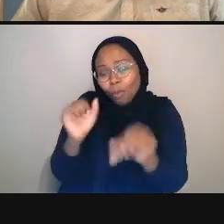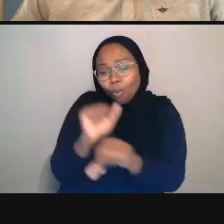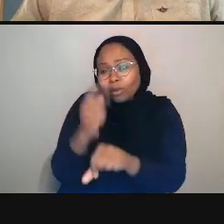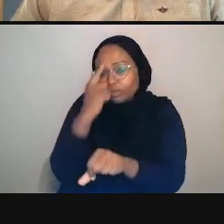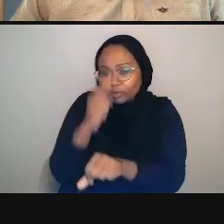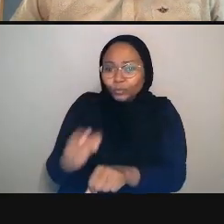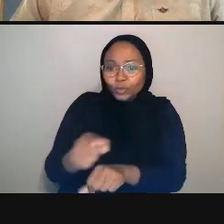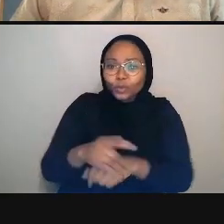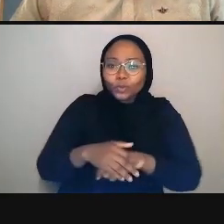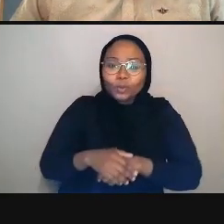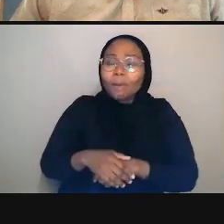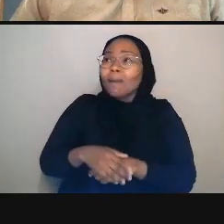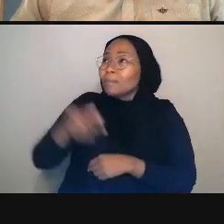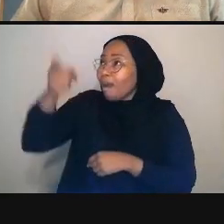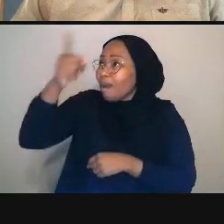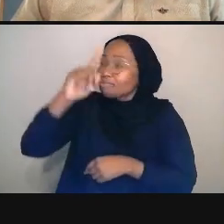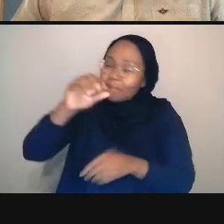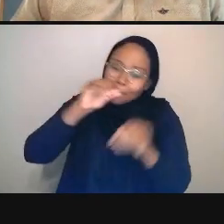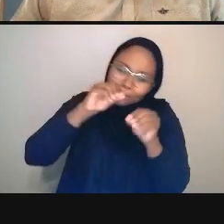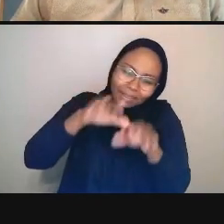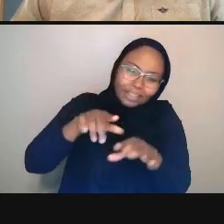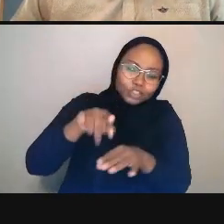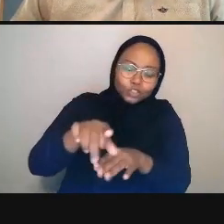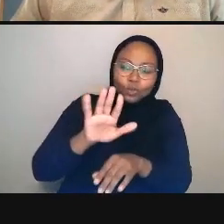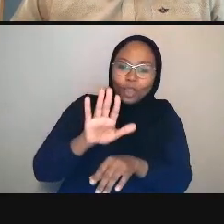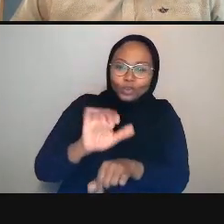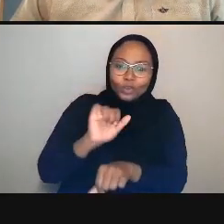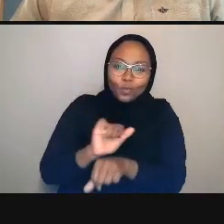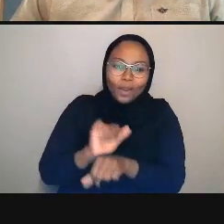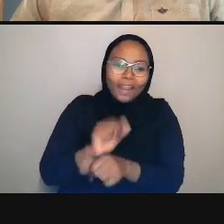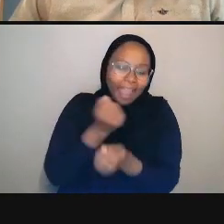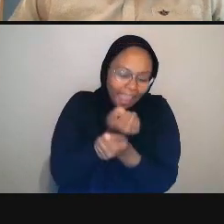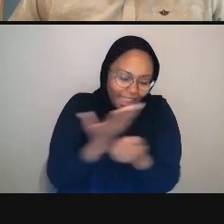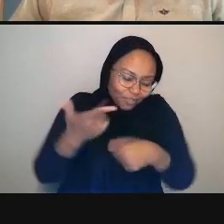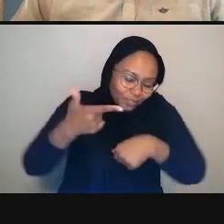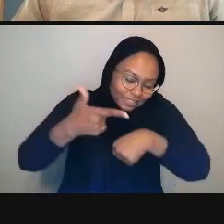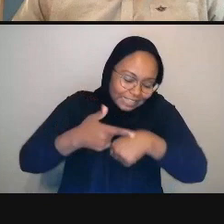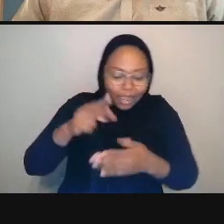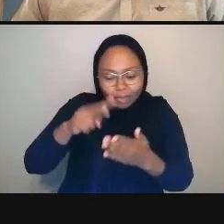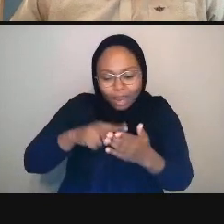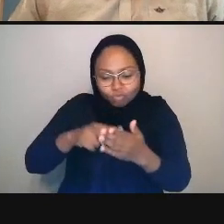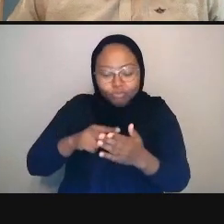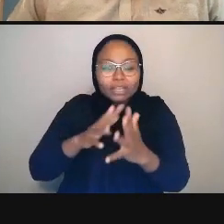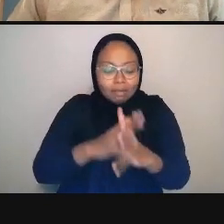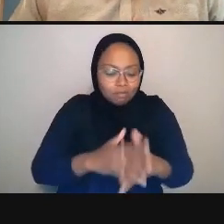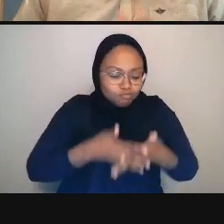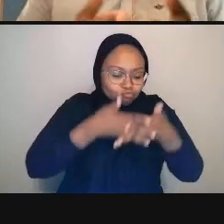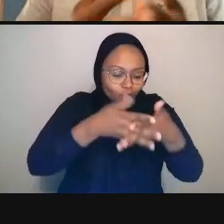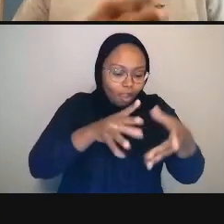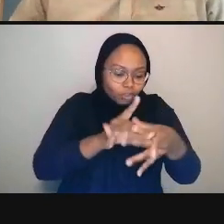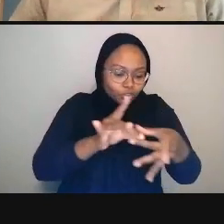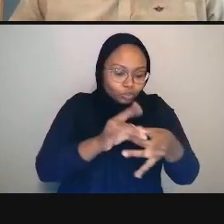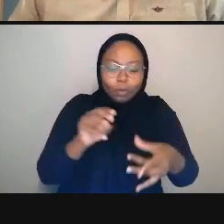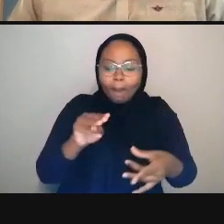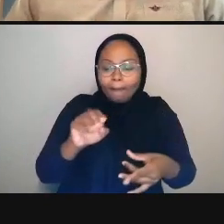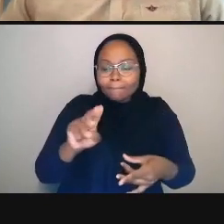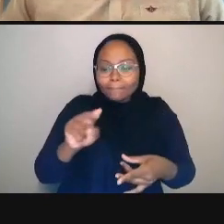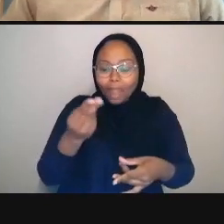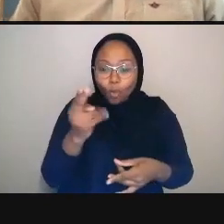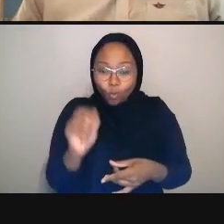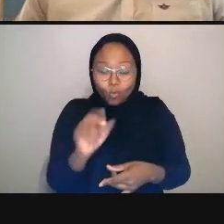Inshallah, may Allah bless you and your work. Every time I read Surah Al-Ma'un now, I'll be thinking about you and MashaAllah. Alhamdulillah. Thank you so much for all your